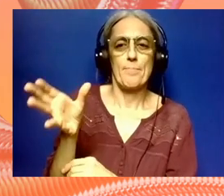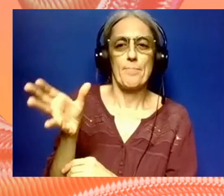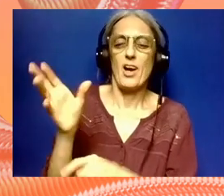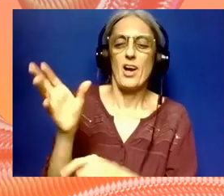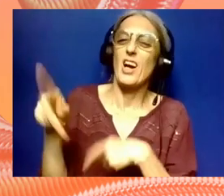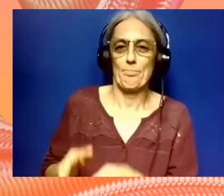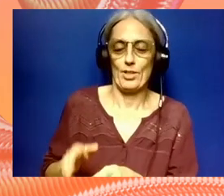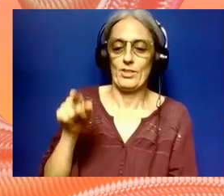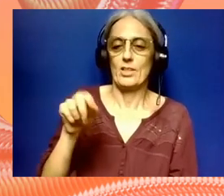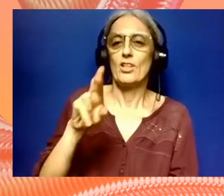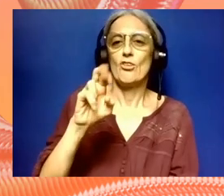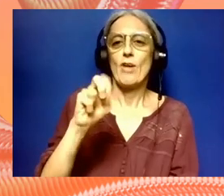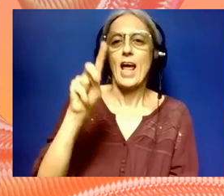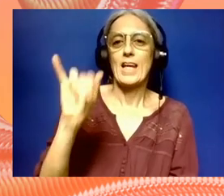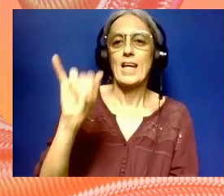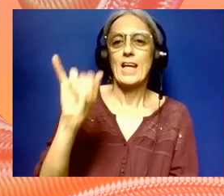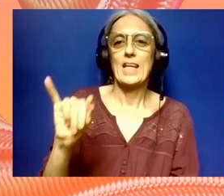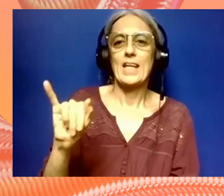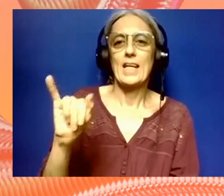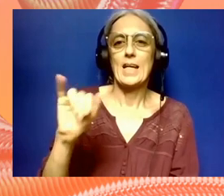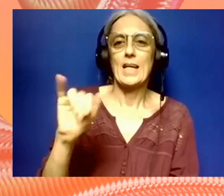Reiki master and was very, very